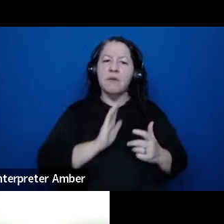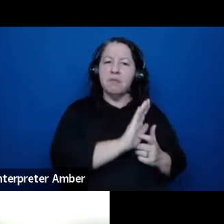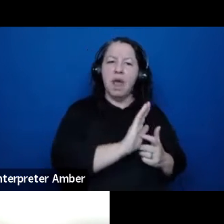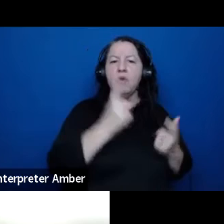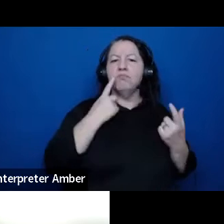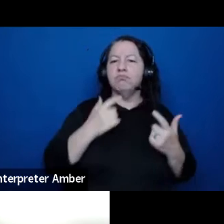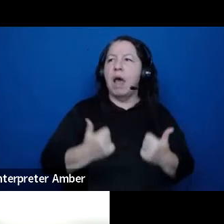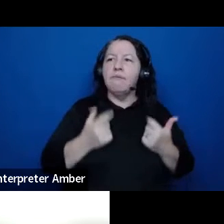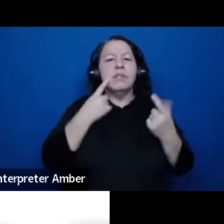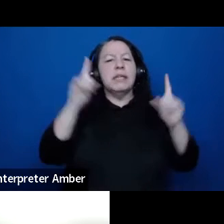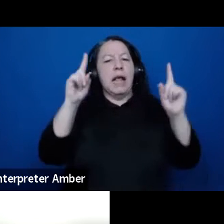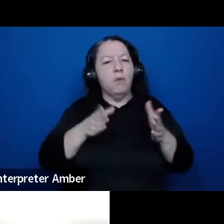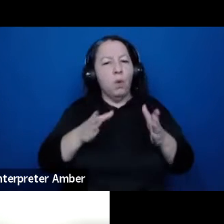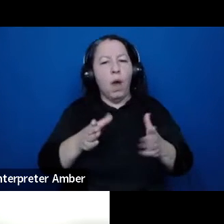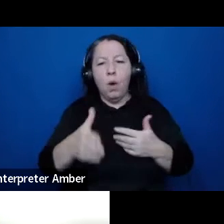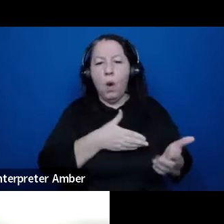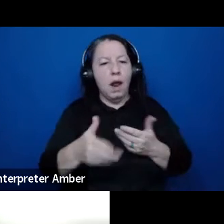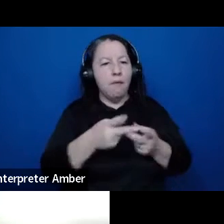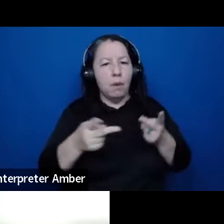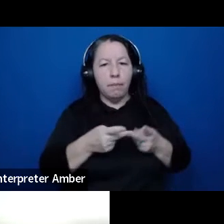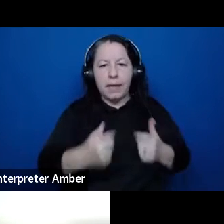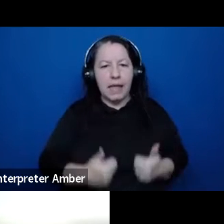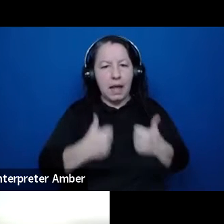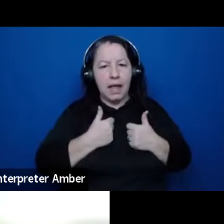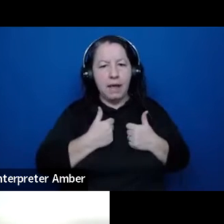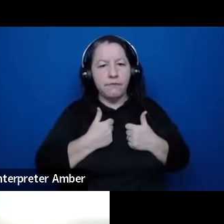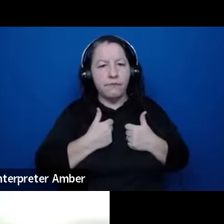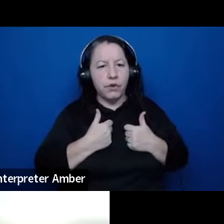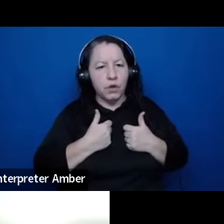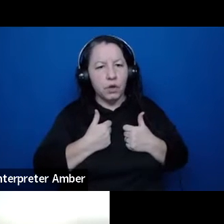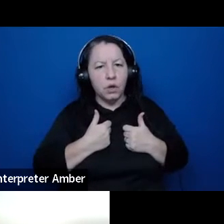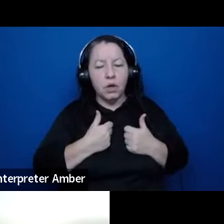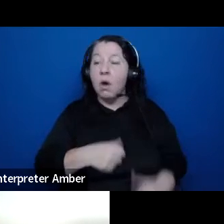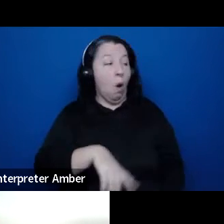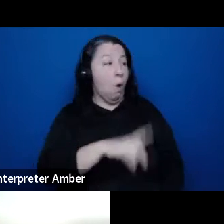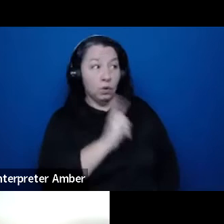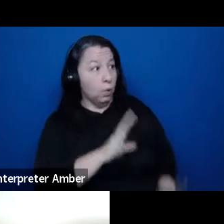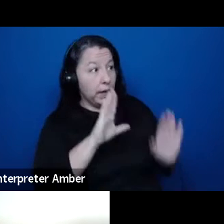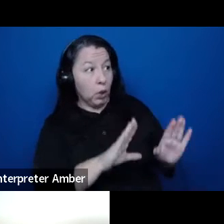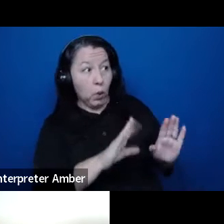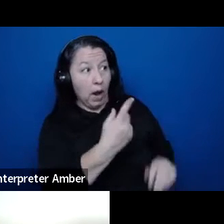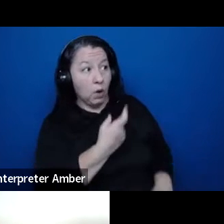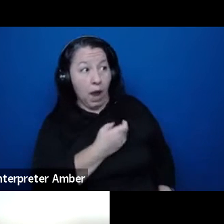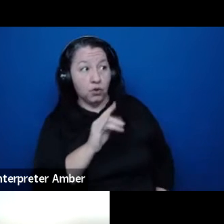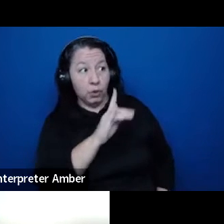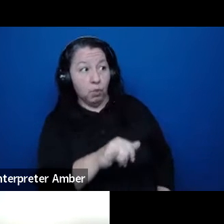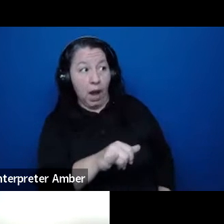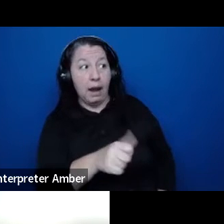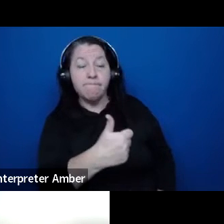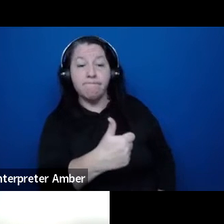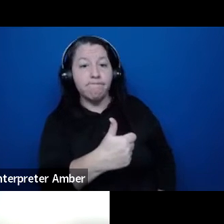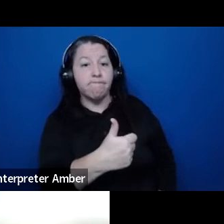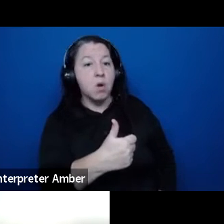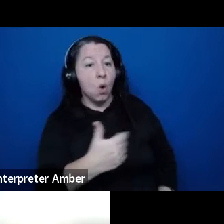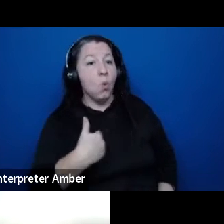live? Yeah, that is a really great question, Brady. And there has been a team of individuals that